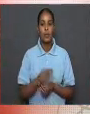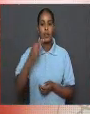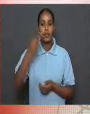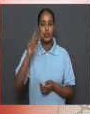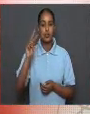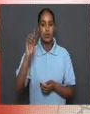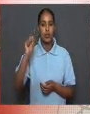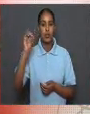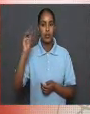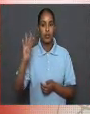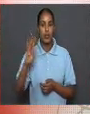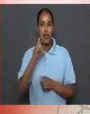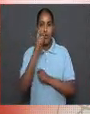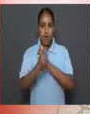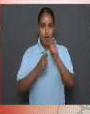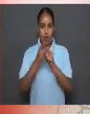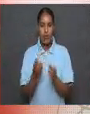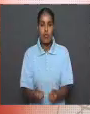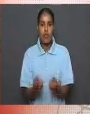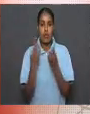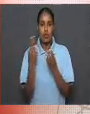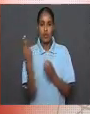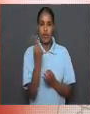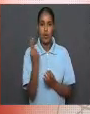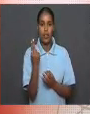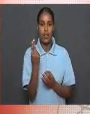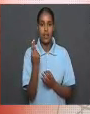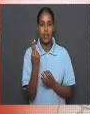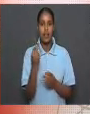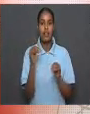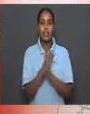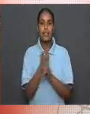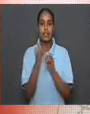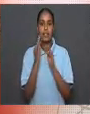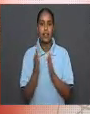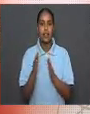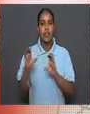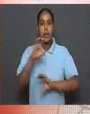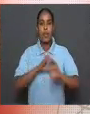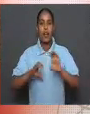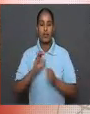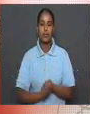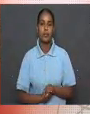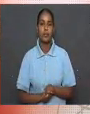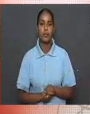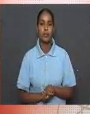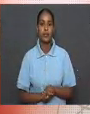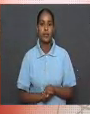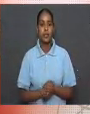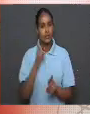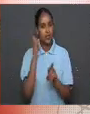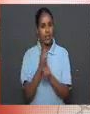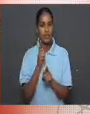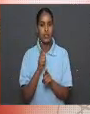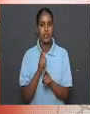Sulfuric acid is the world's most important industrial chemical. In